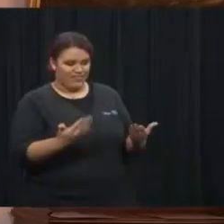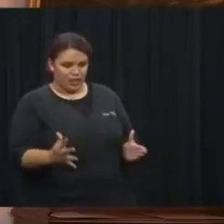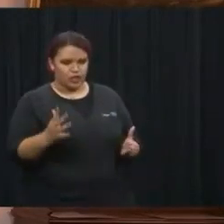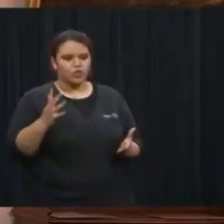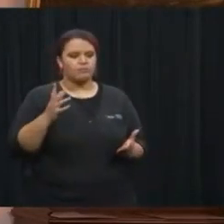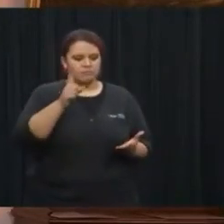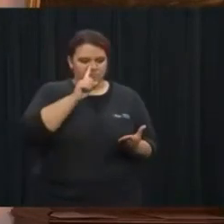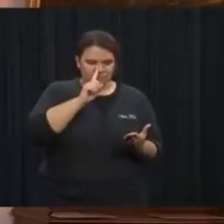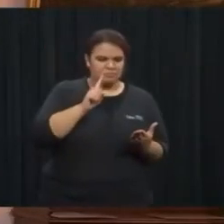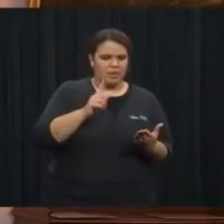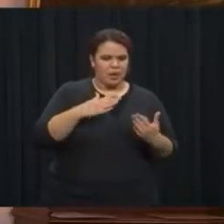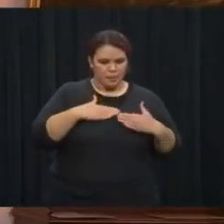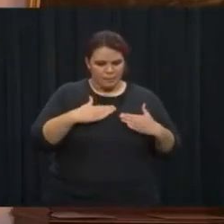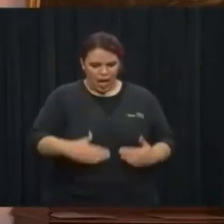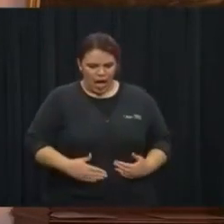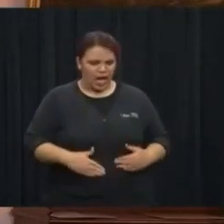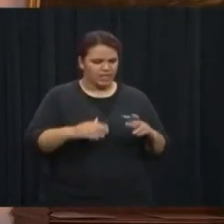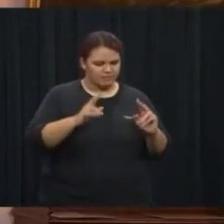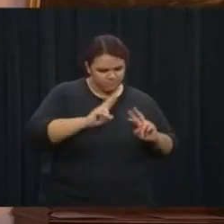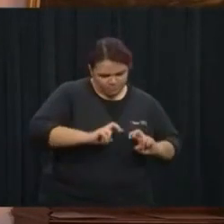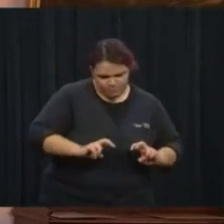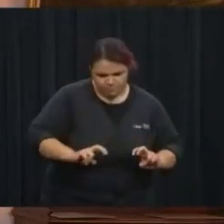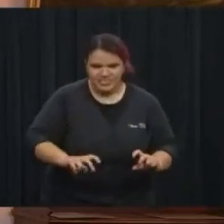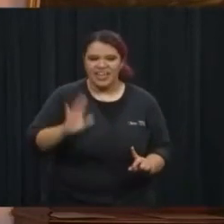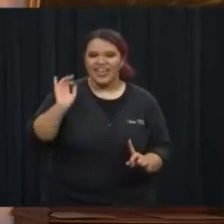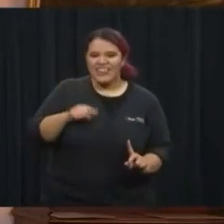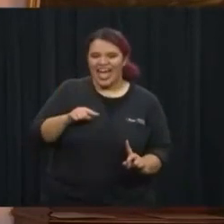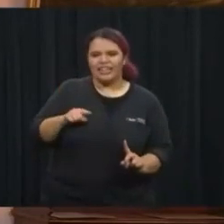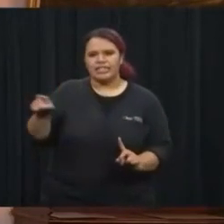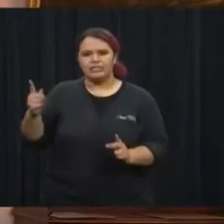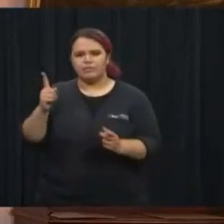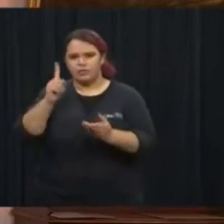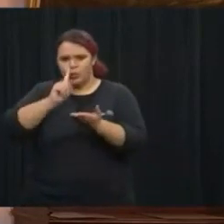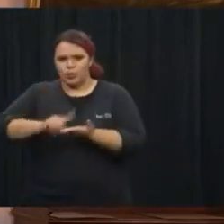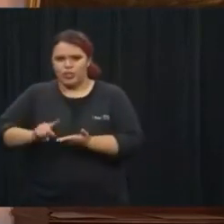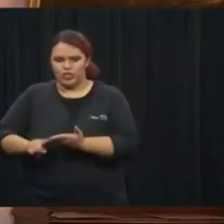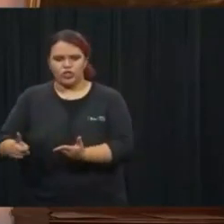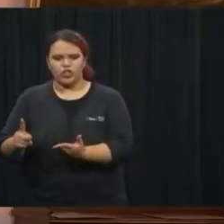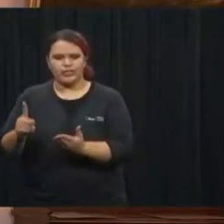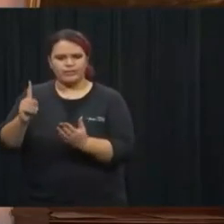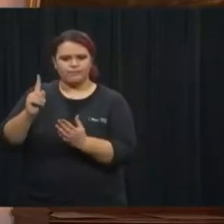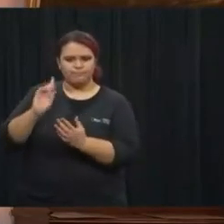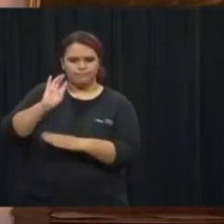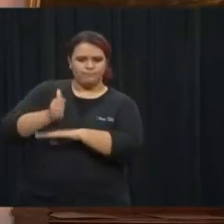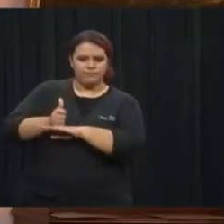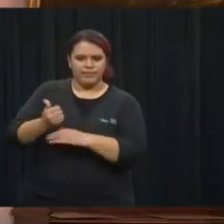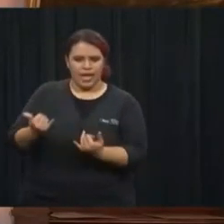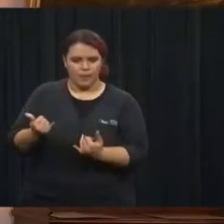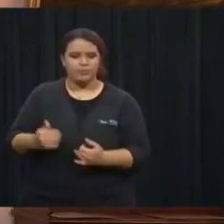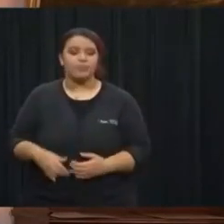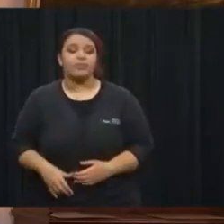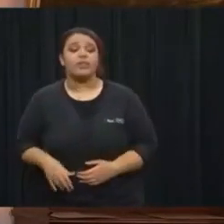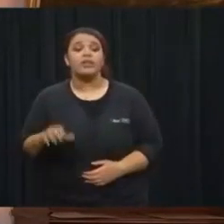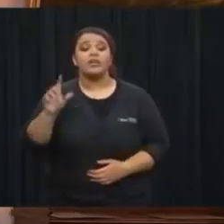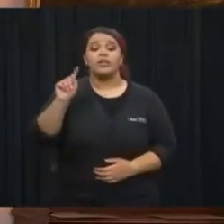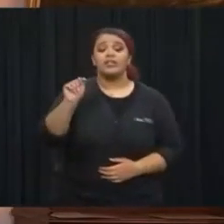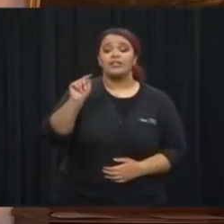do you make and how do you do that and how do you maximize that capacity. So that would be worth looking at as well. Thank